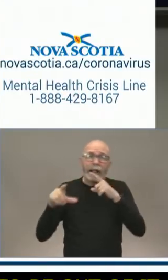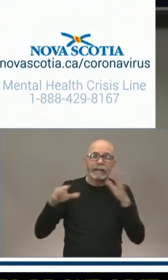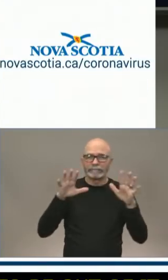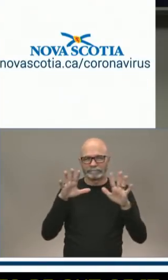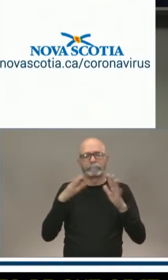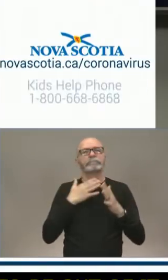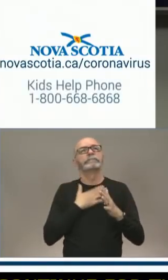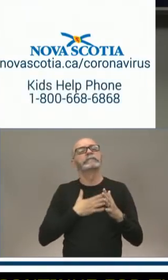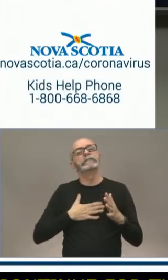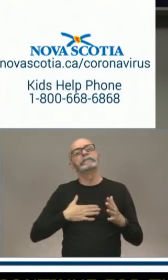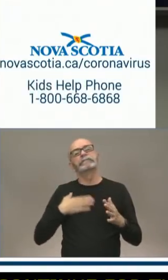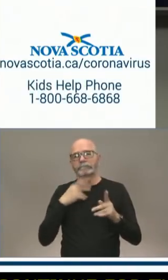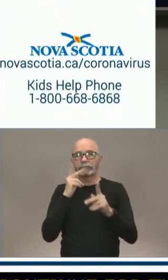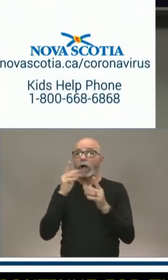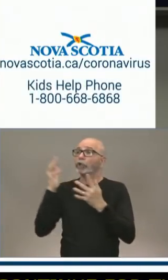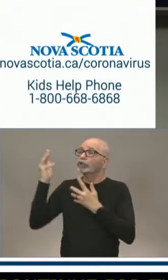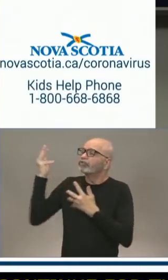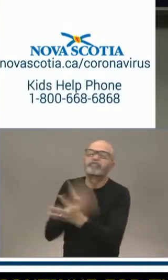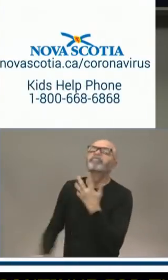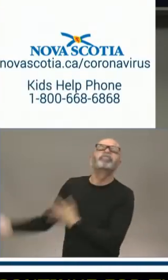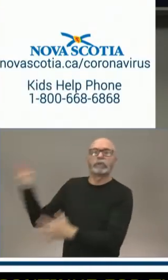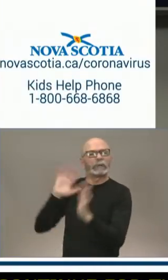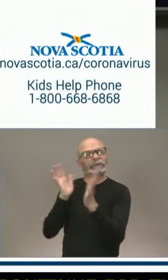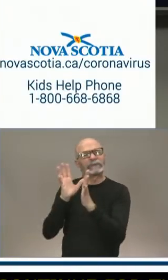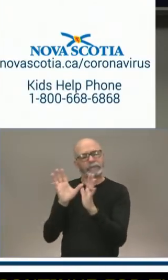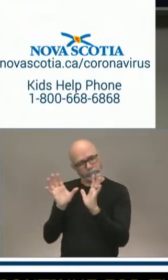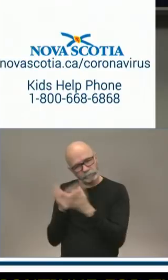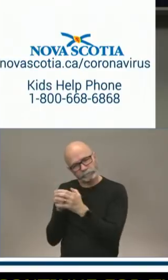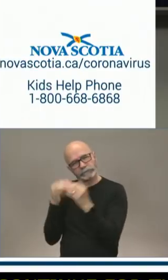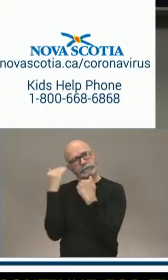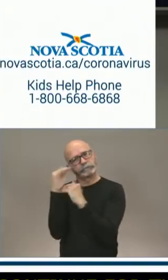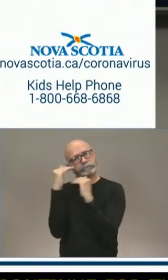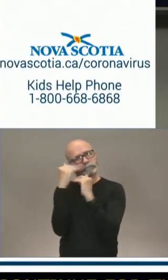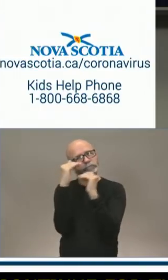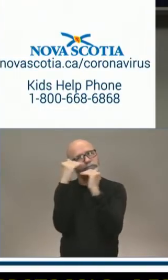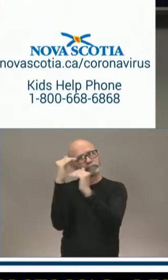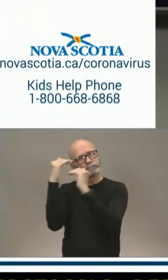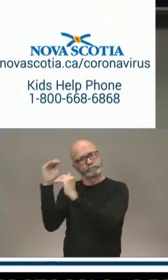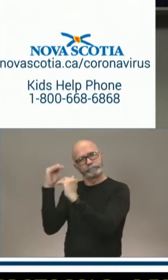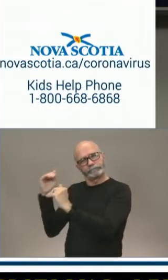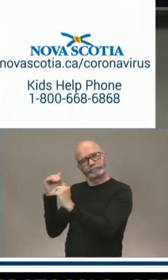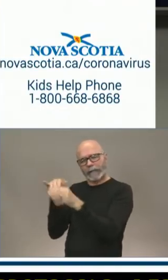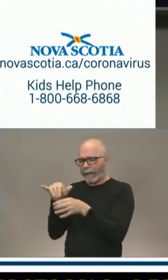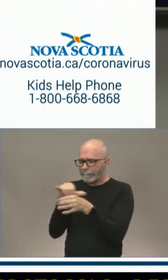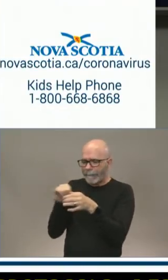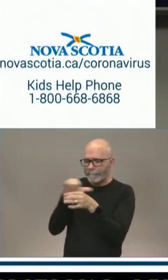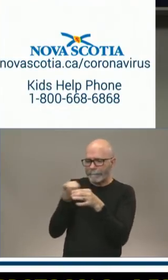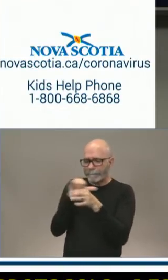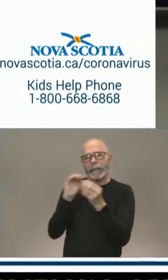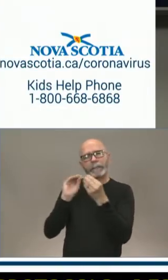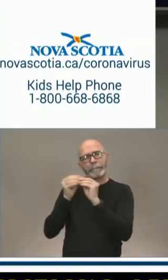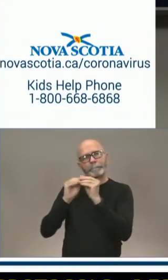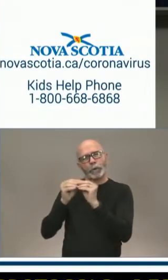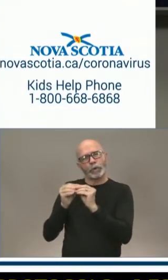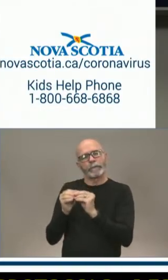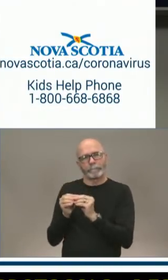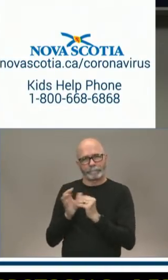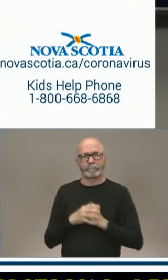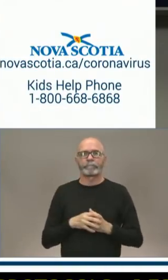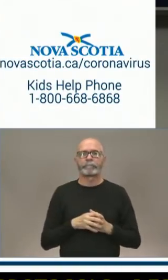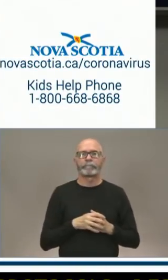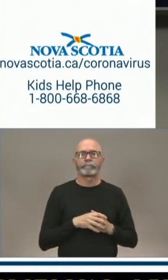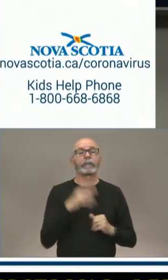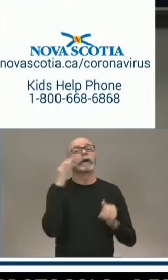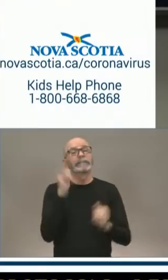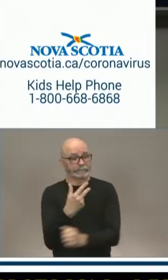their social activities, keep their social circles small and consistent. On the vaccines, it is early